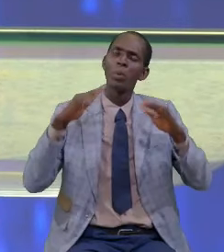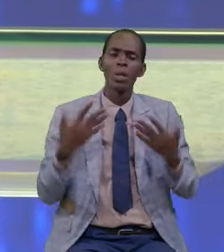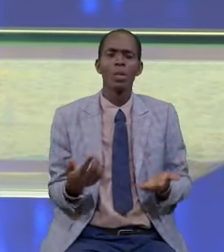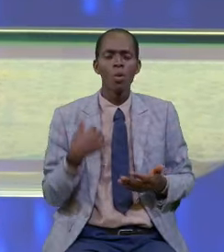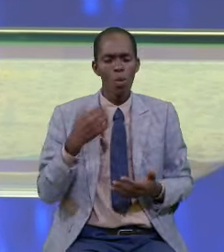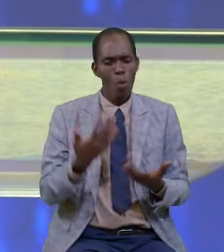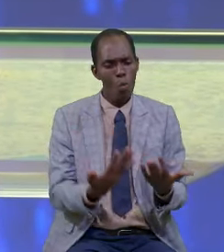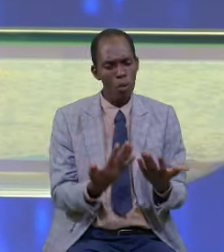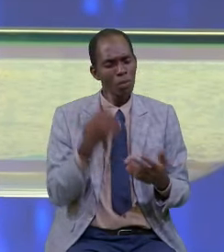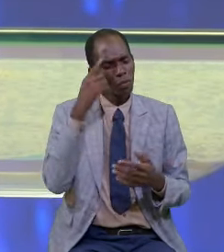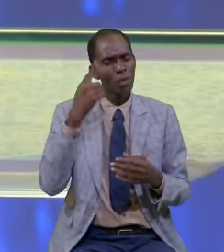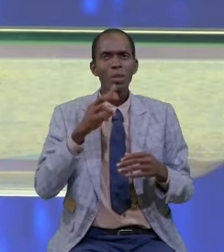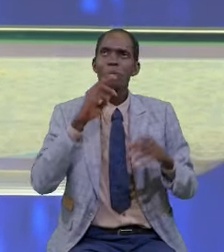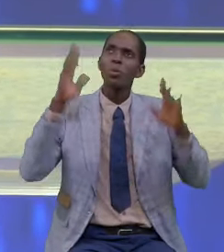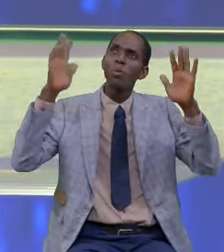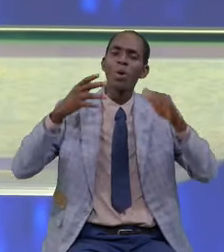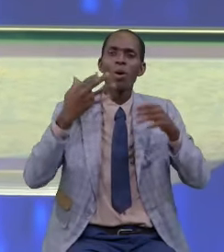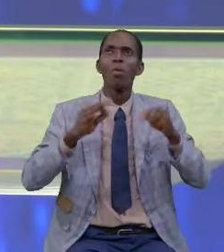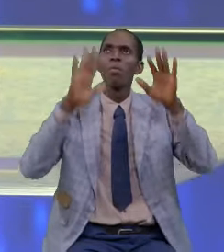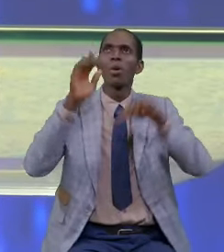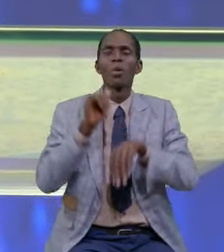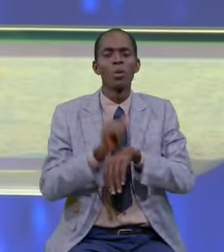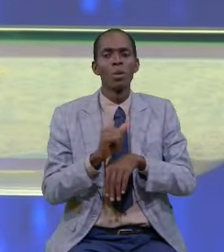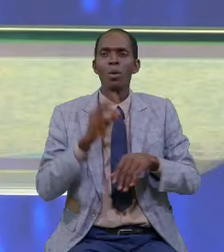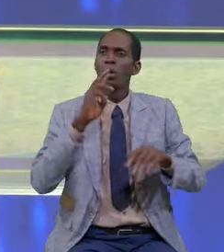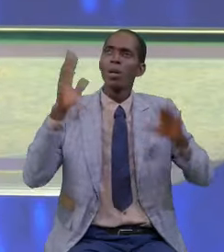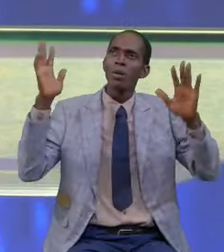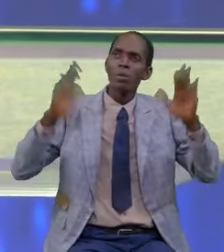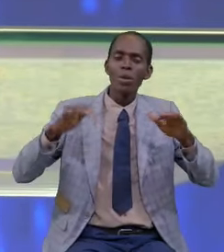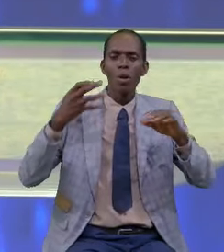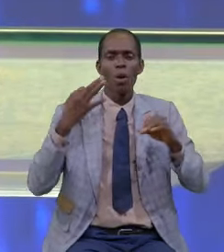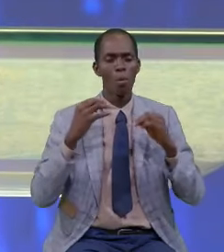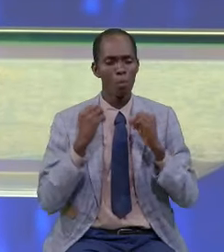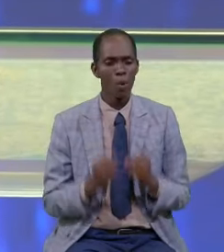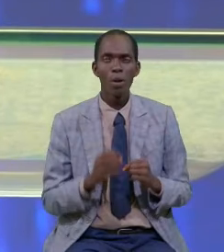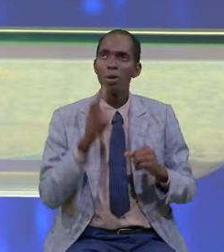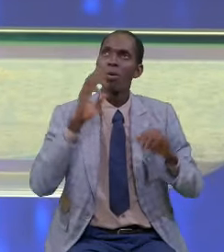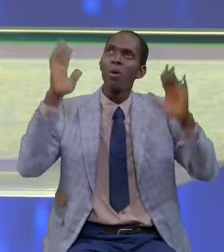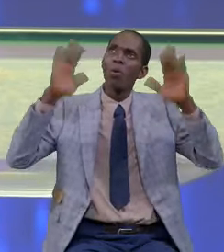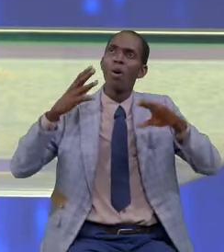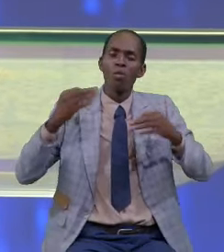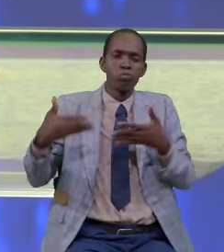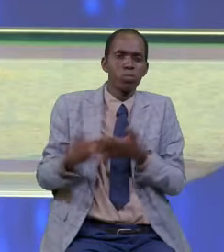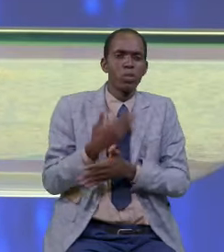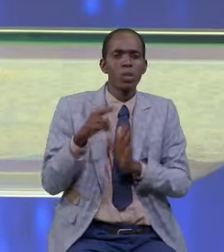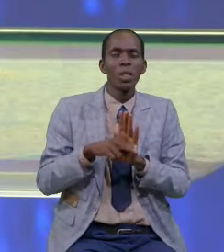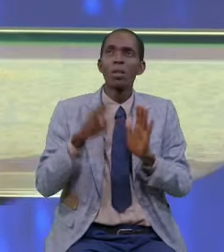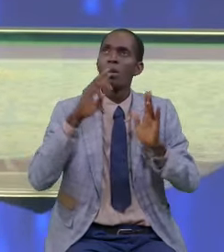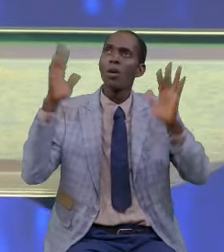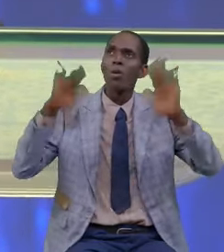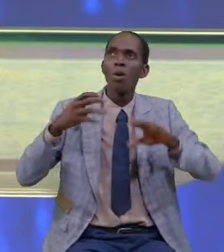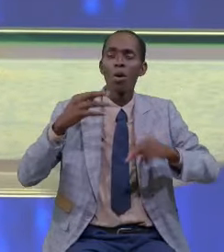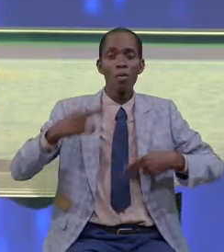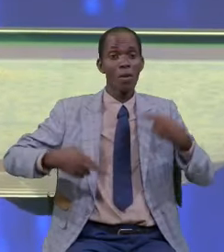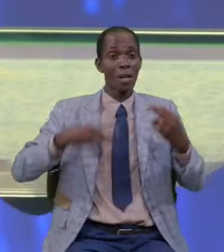of miracles, a rain of power, a rain of refreshing, a rain of revival. And that rain is about